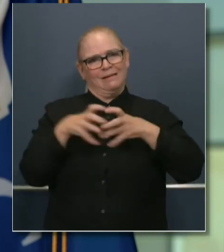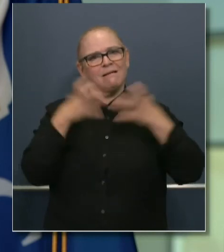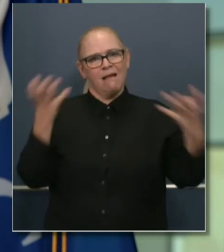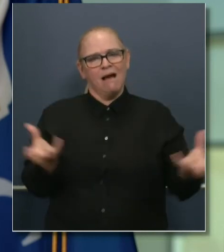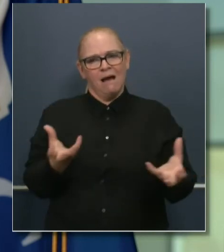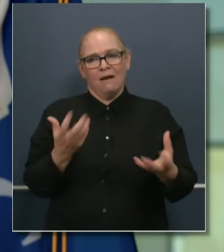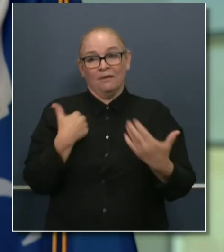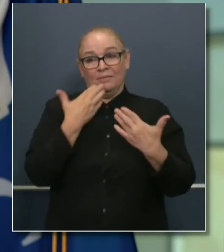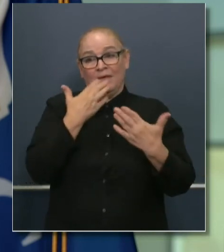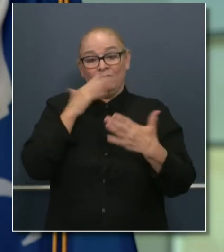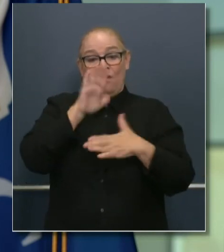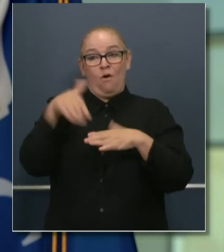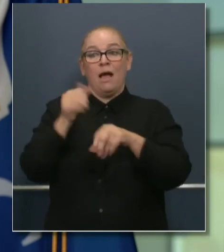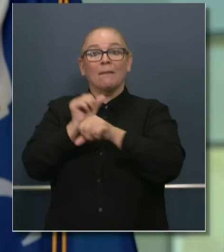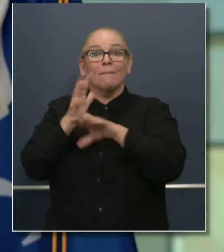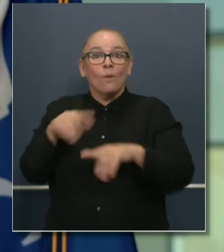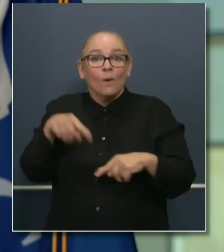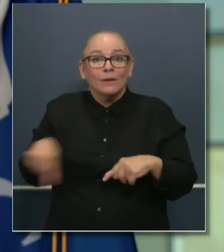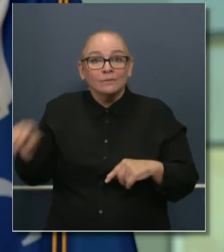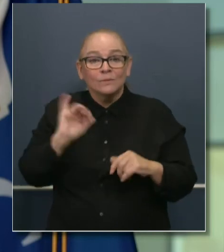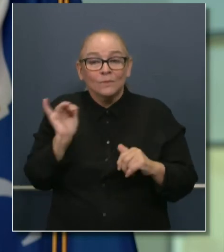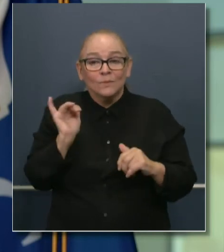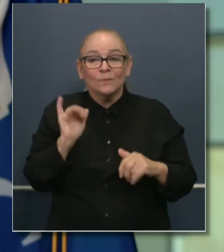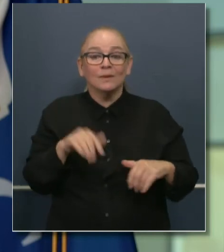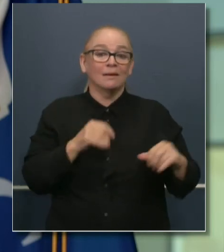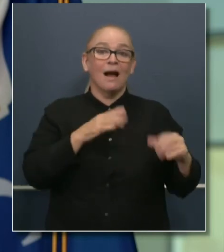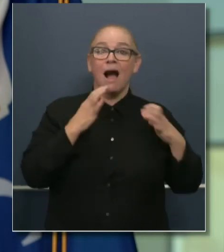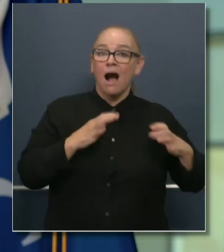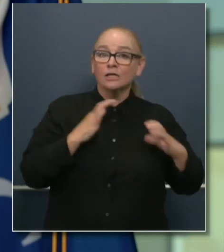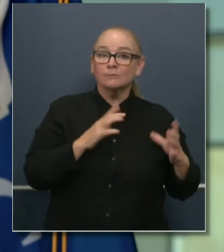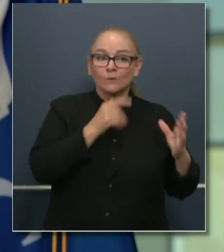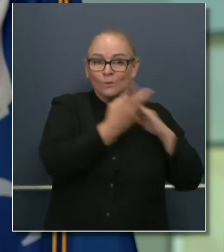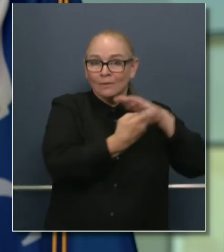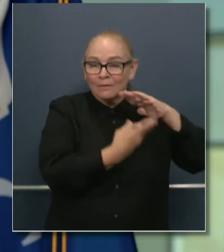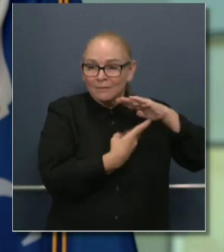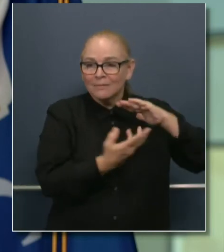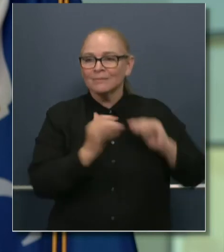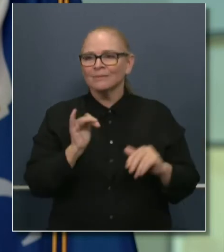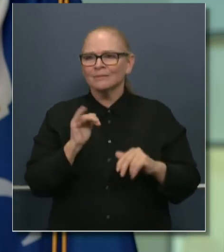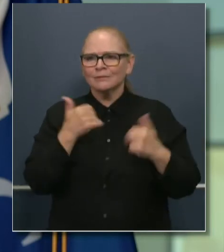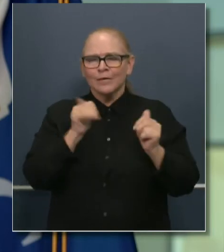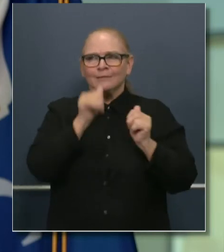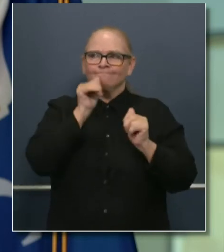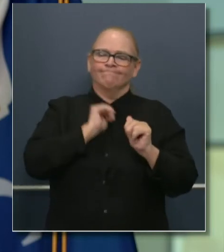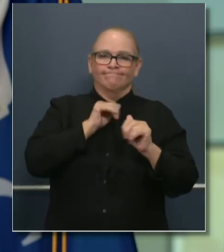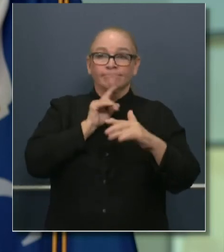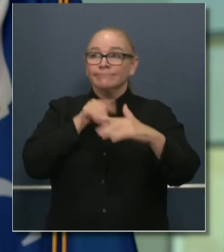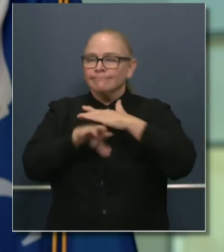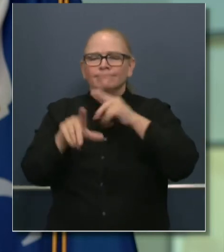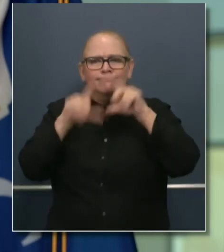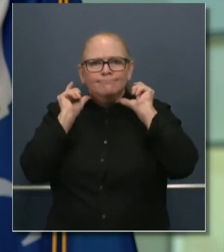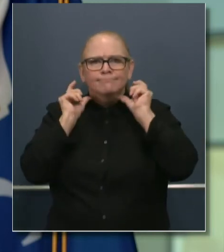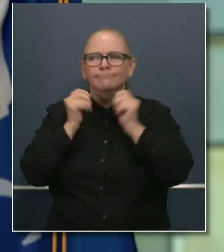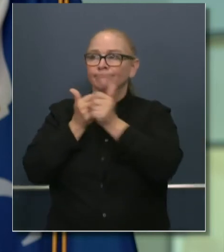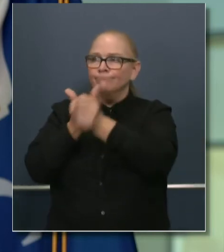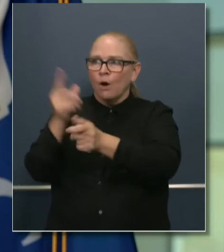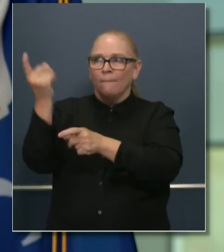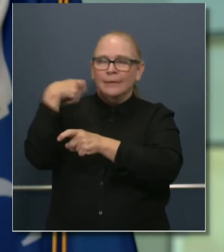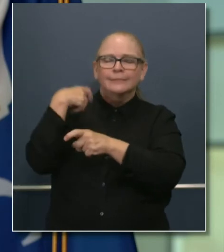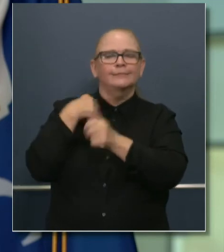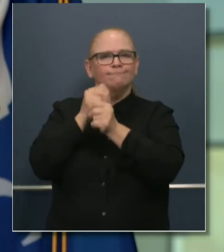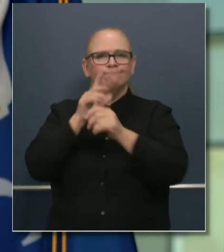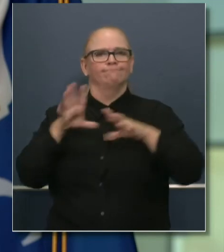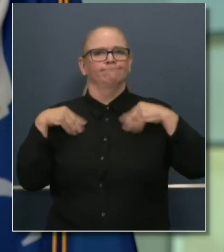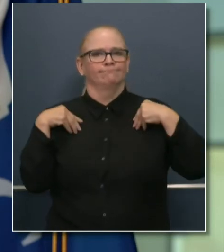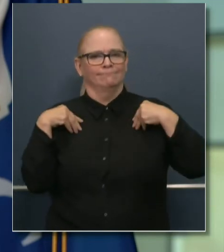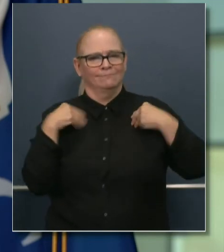the employees and customers that are doing their best as well under very trying and difficult circumstances. With that, of course,